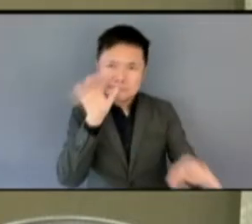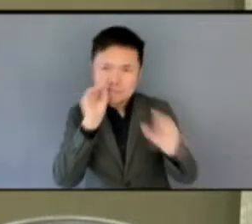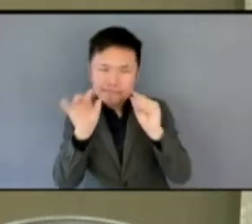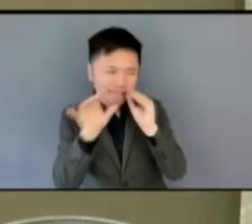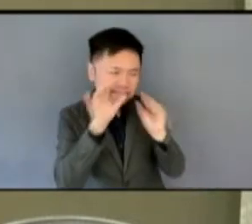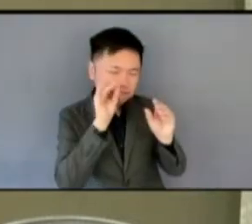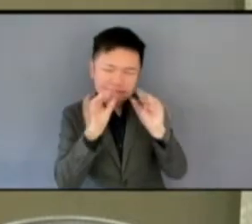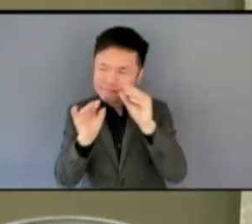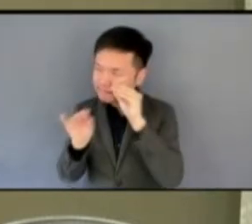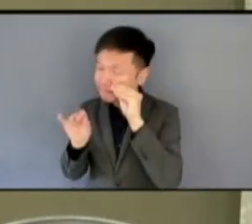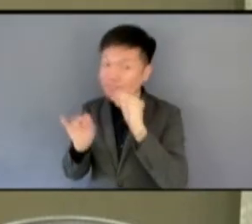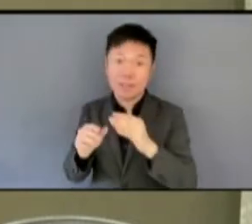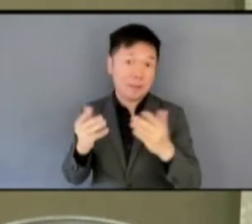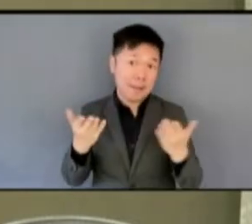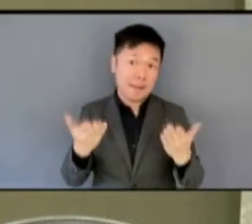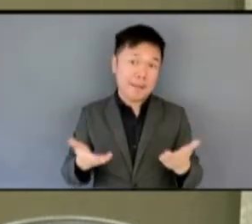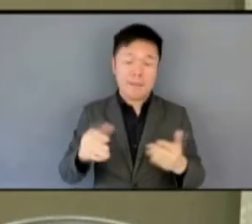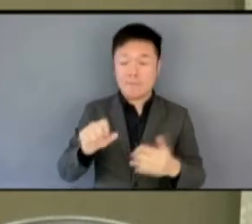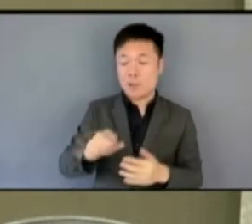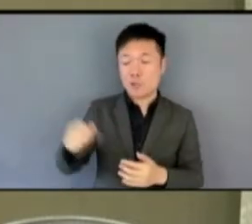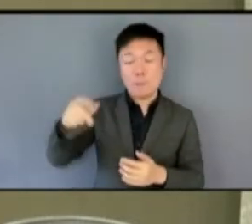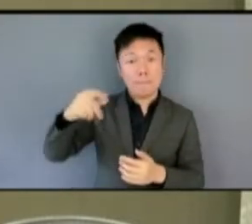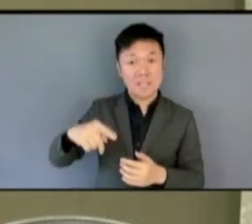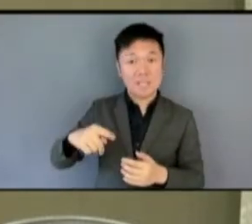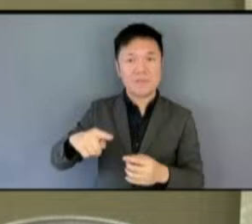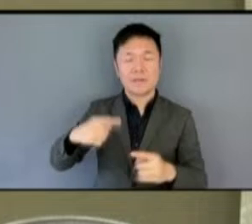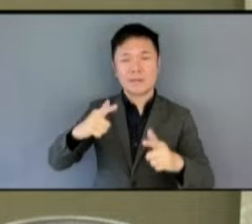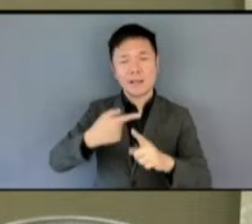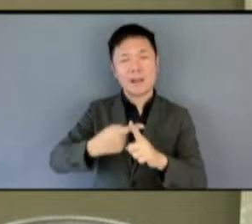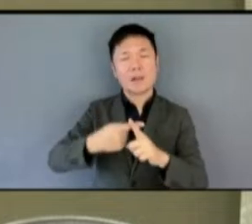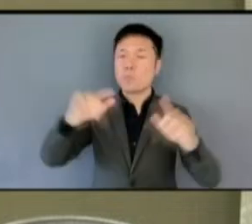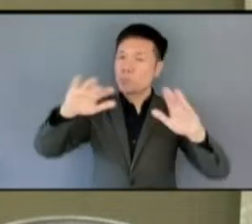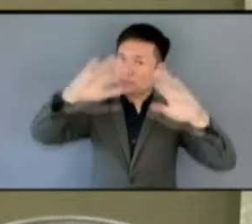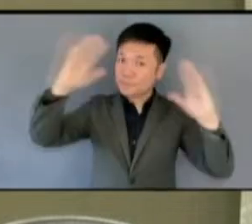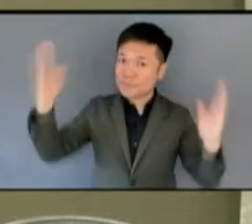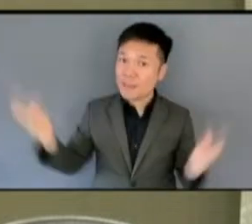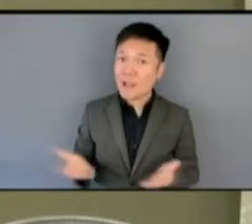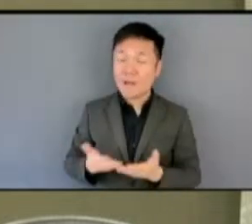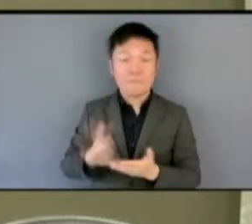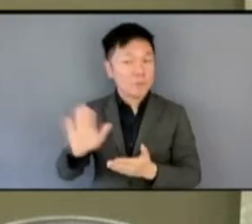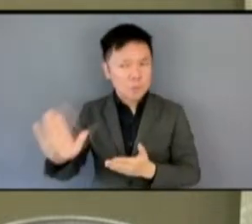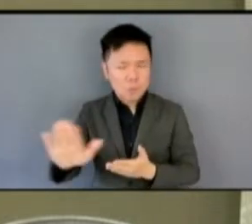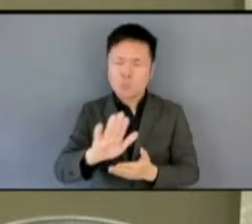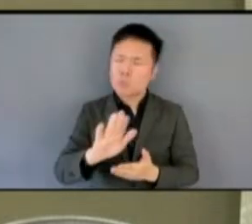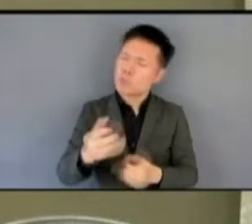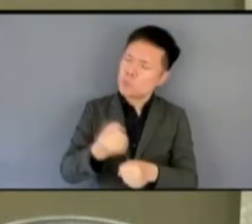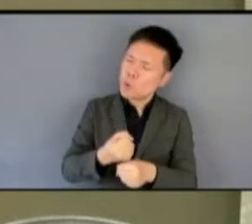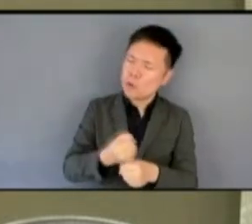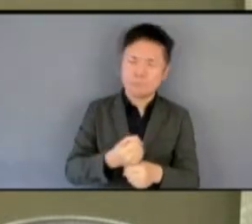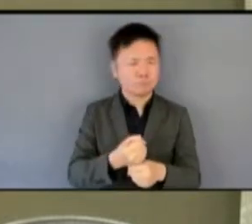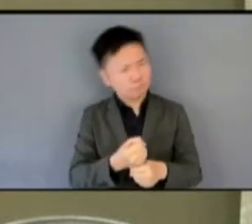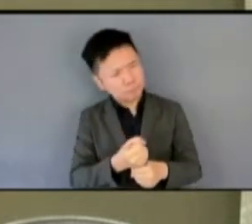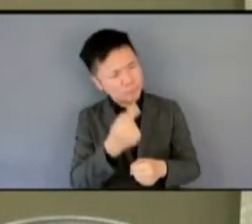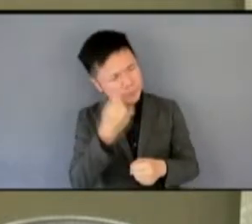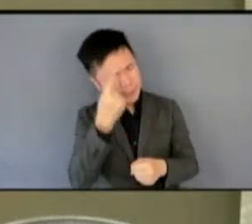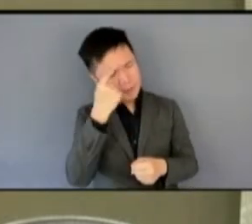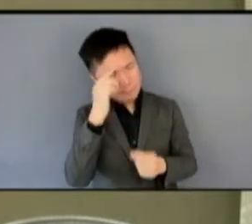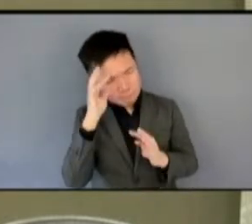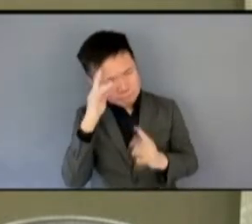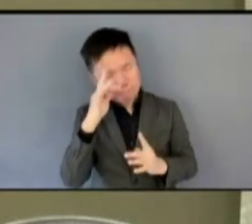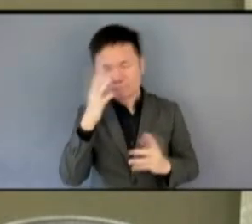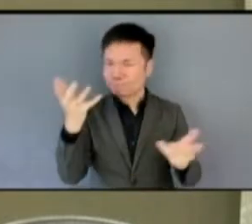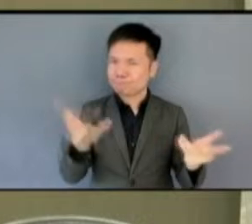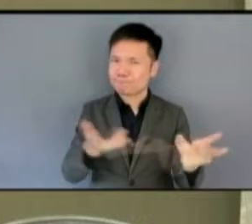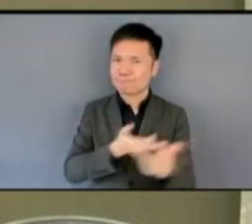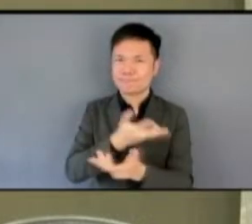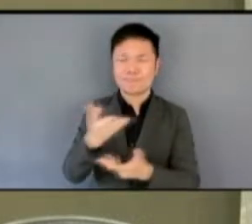other parts of the world in terms of sharing good practices and building societies for all ages. For many of